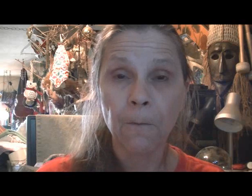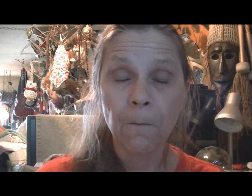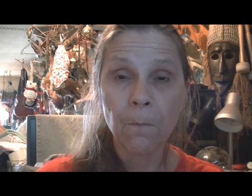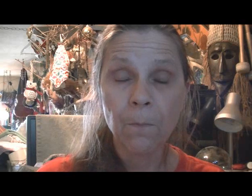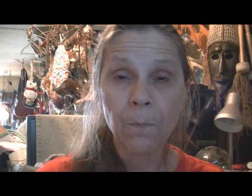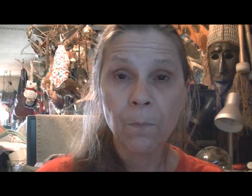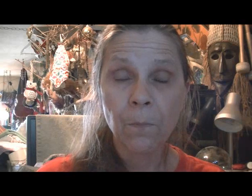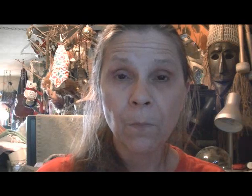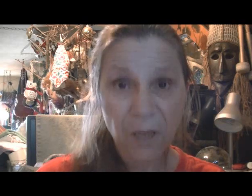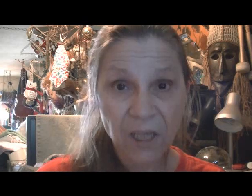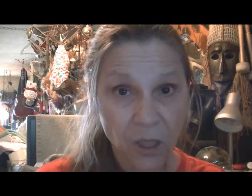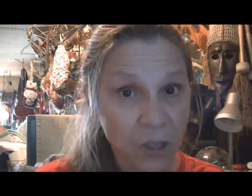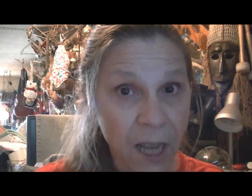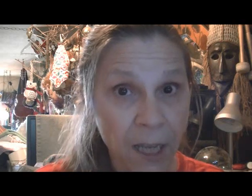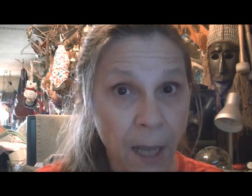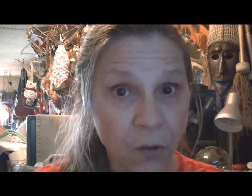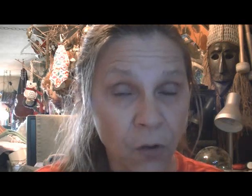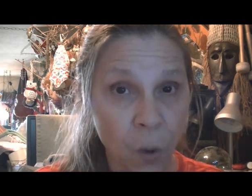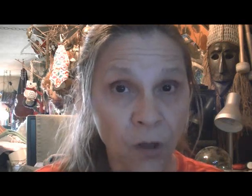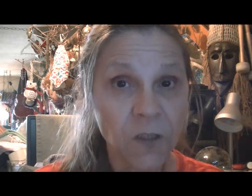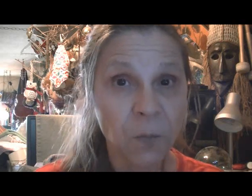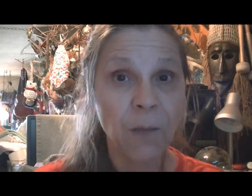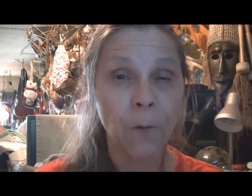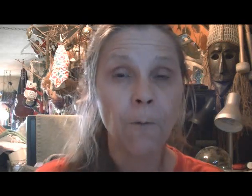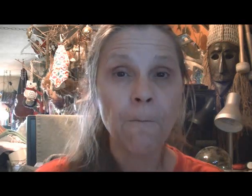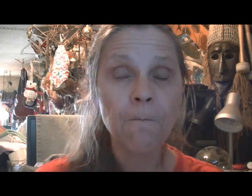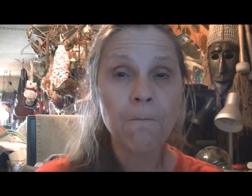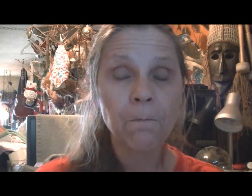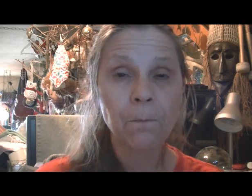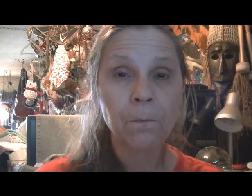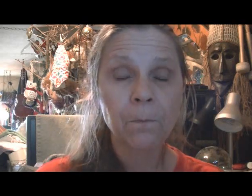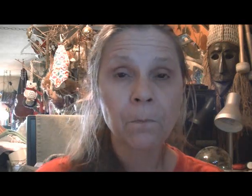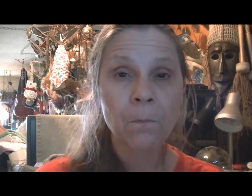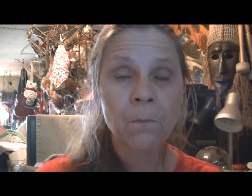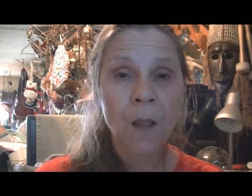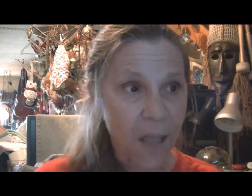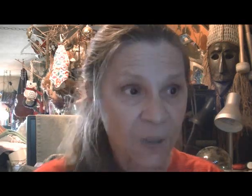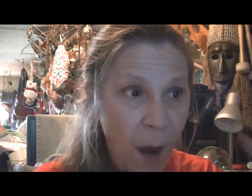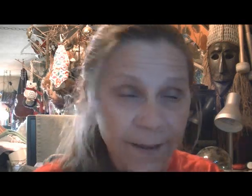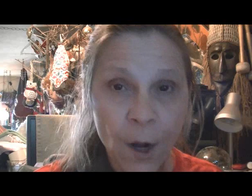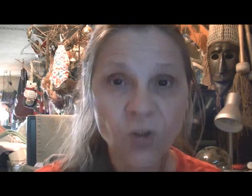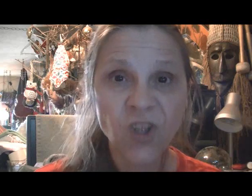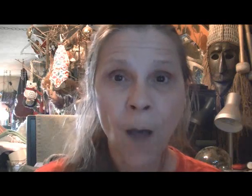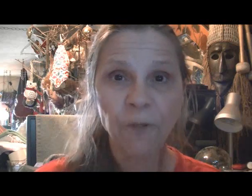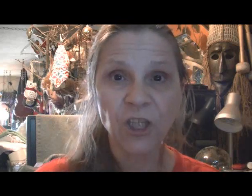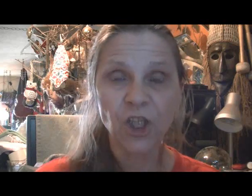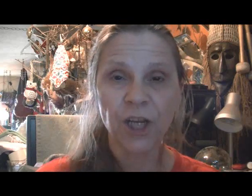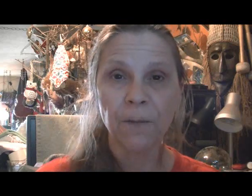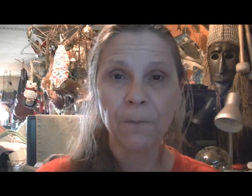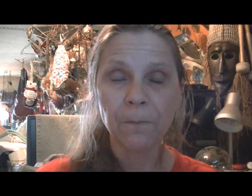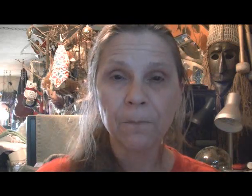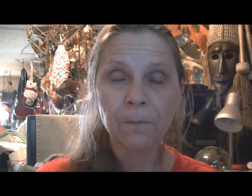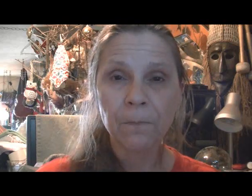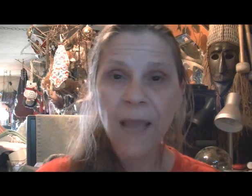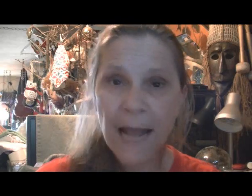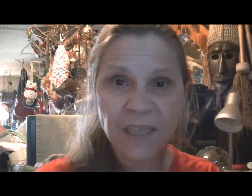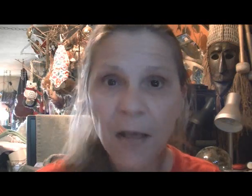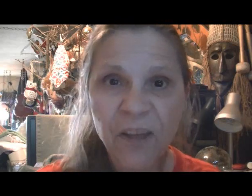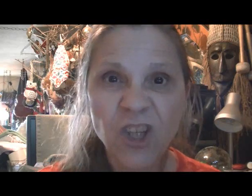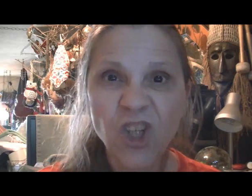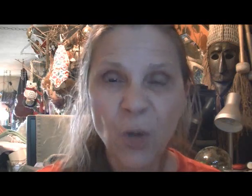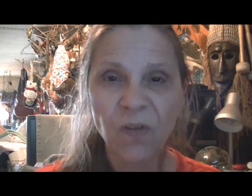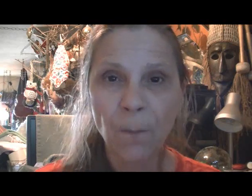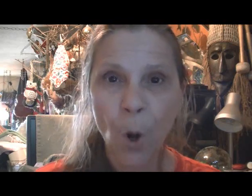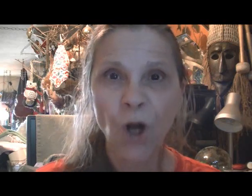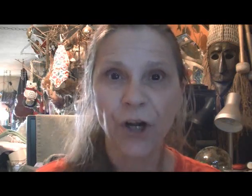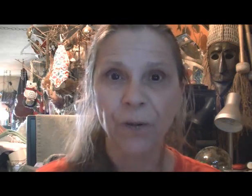money. Because they're taking out those organs, people. That's why they don't stop this shit. It has